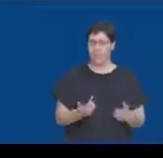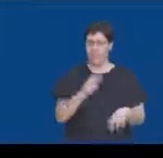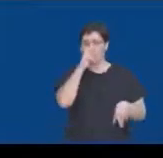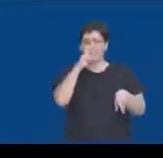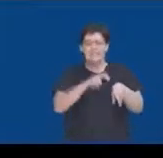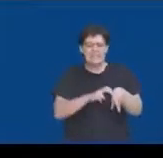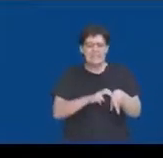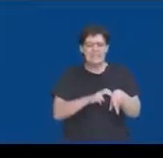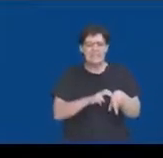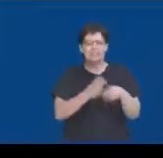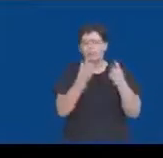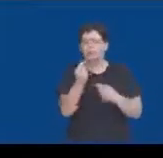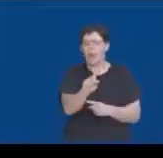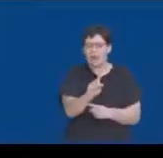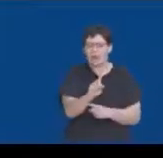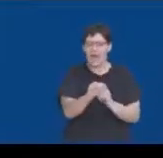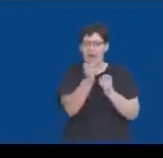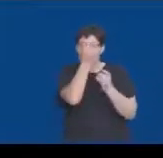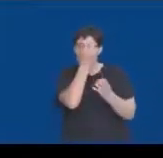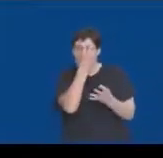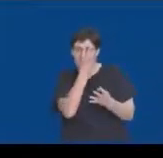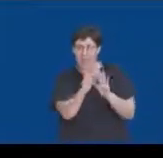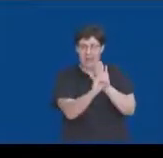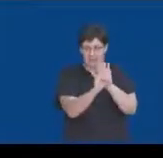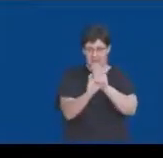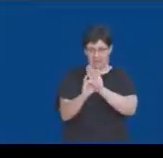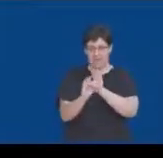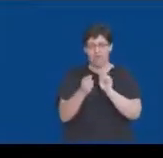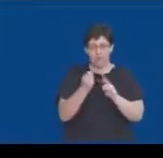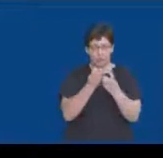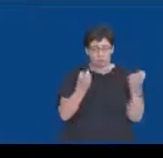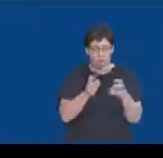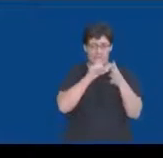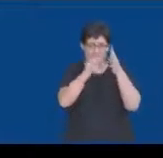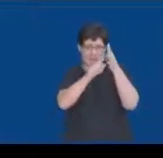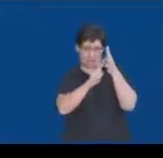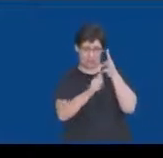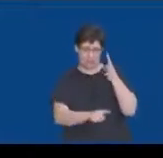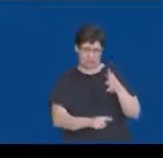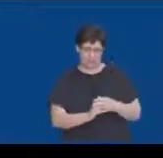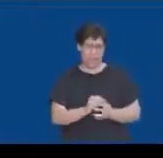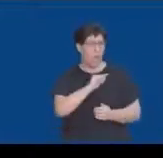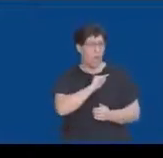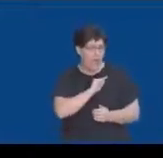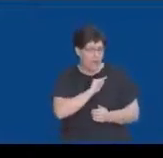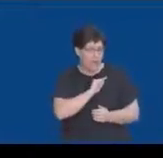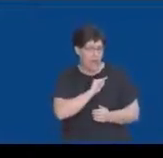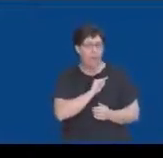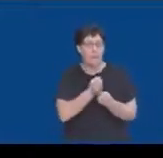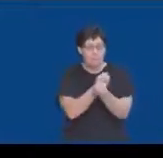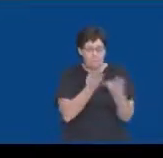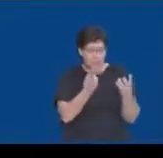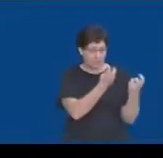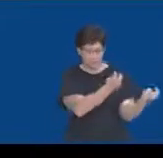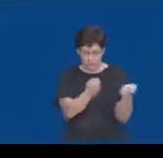to practice identifying information from different types of sources. So it's important that you take as many